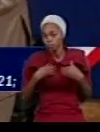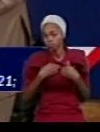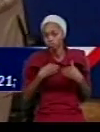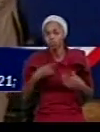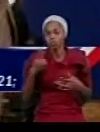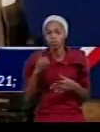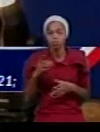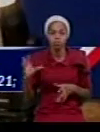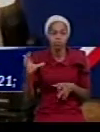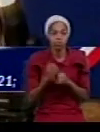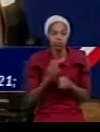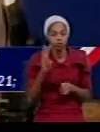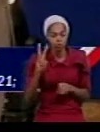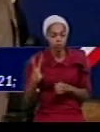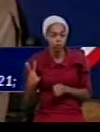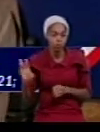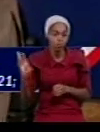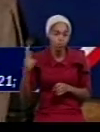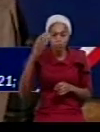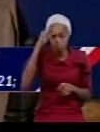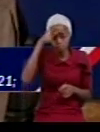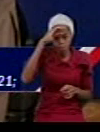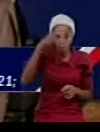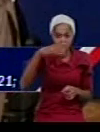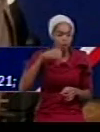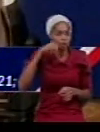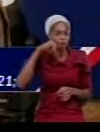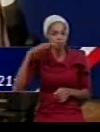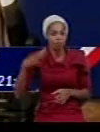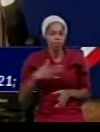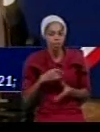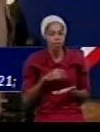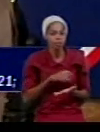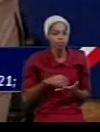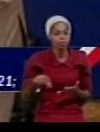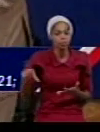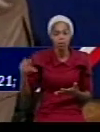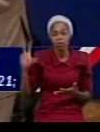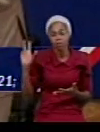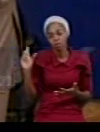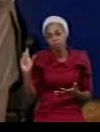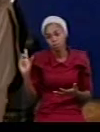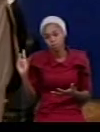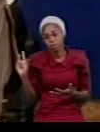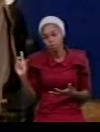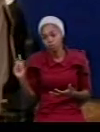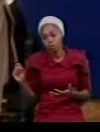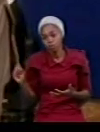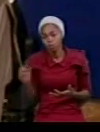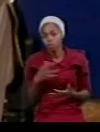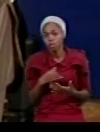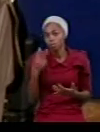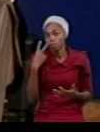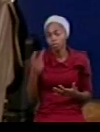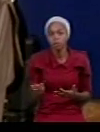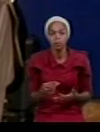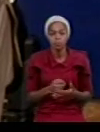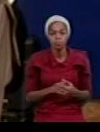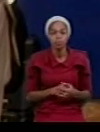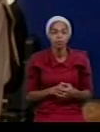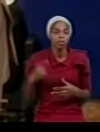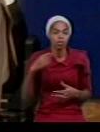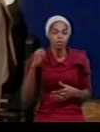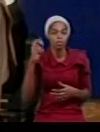his female." And in chapter 8, verse 20, we see when Noah came to sacrifice, it was only the clean things he brought to God. In